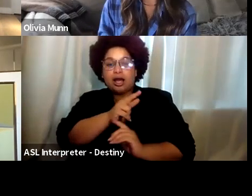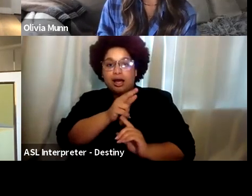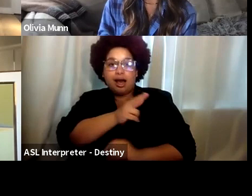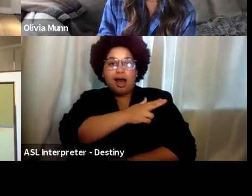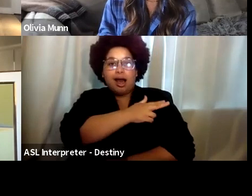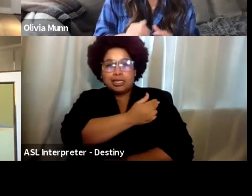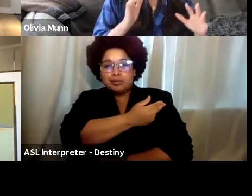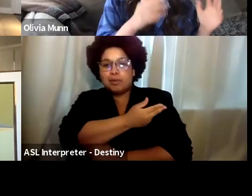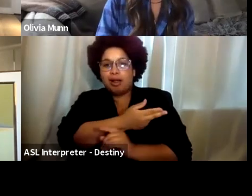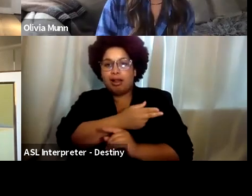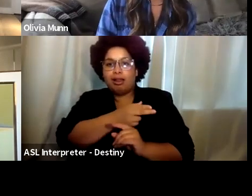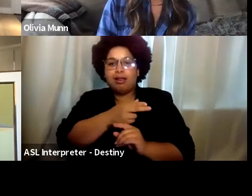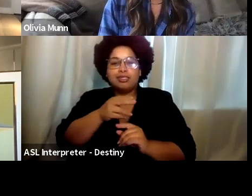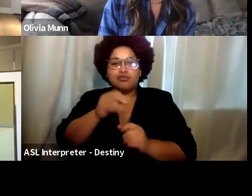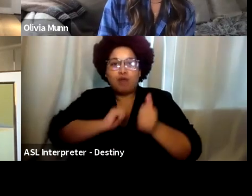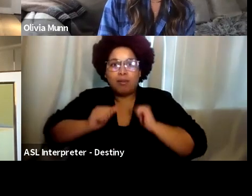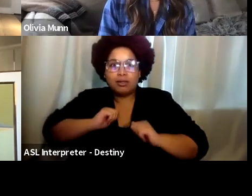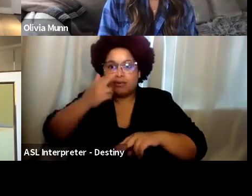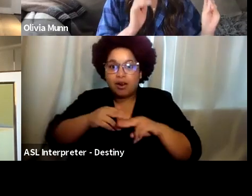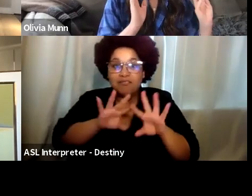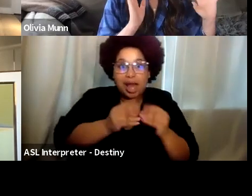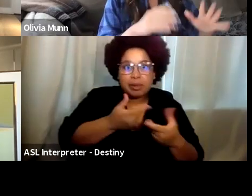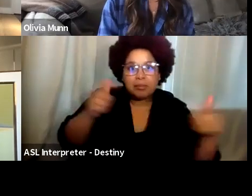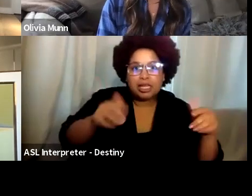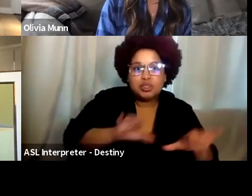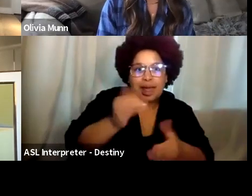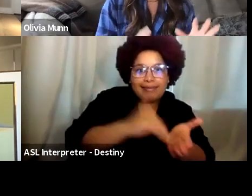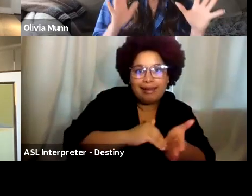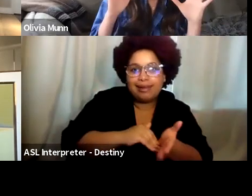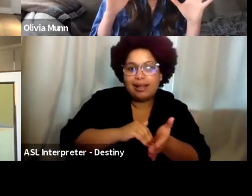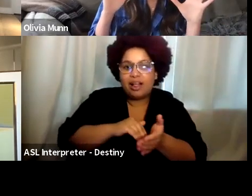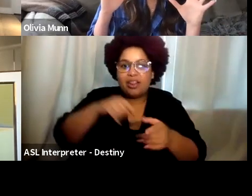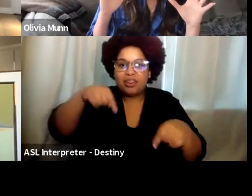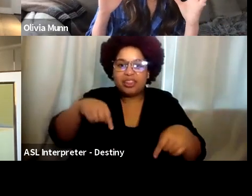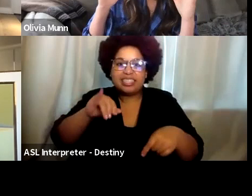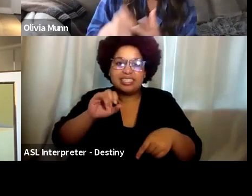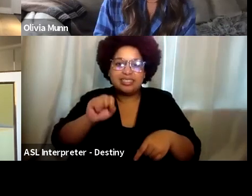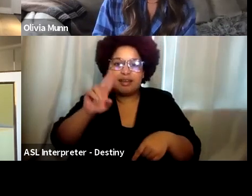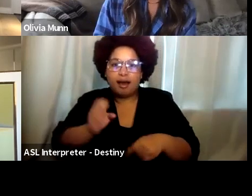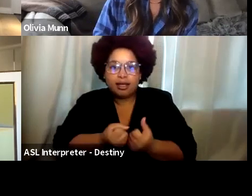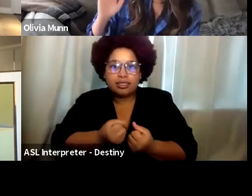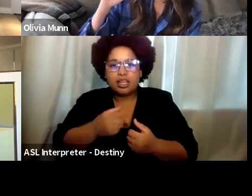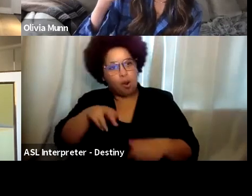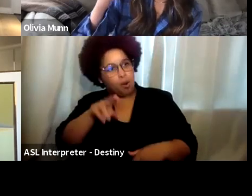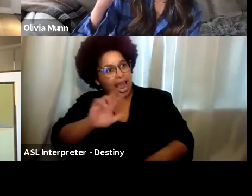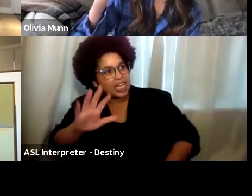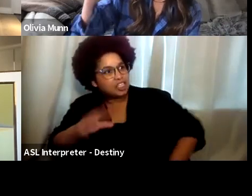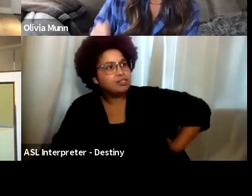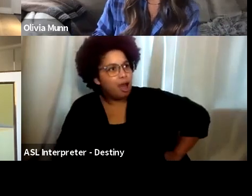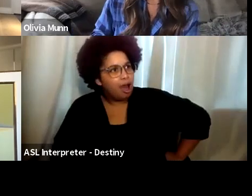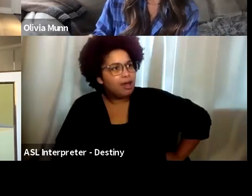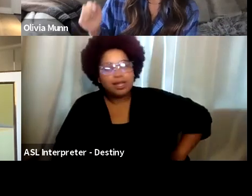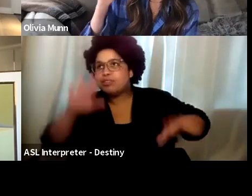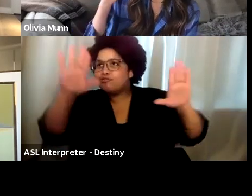of hospital dramas. Right. Okay, this year, like, family dramas are really great. Let's do another This Is Us. And then they look at Asians, they go, "Asians, that